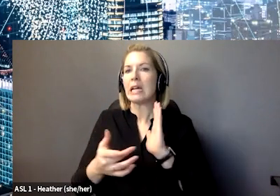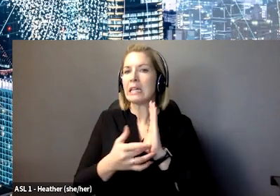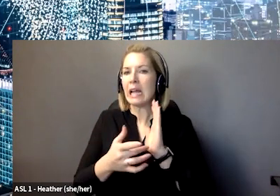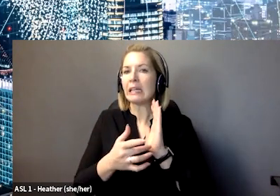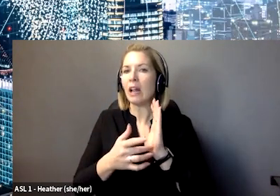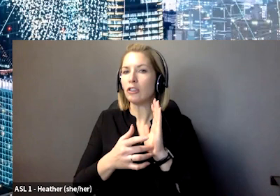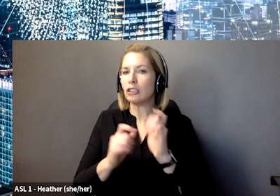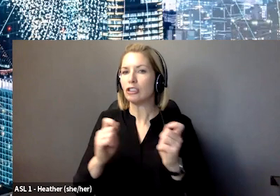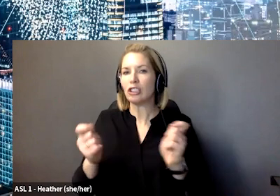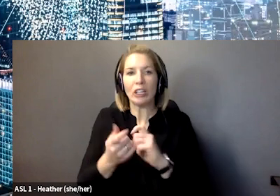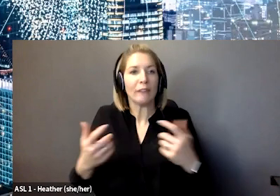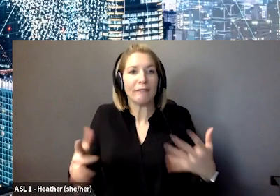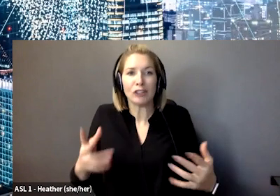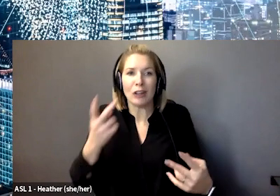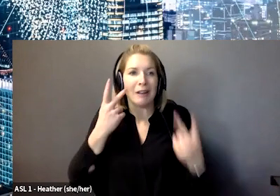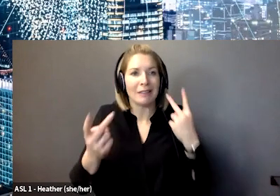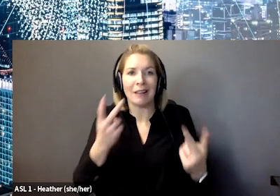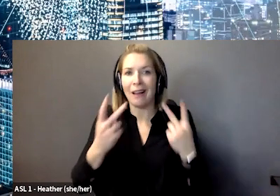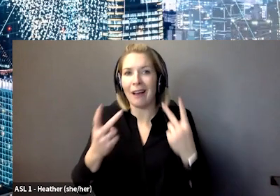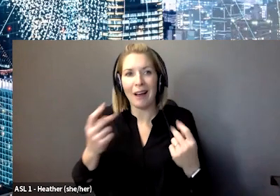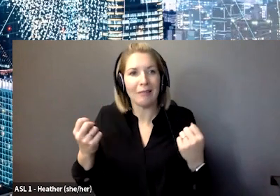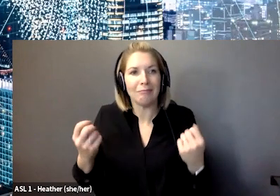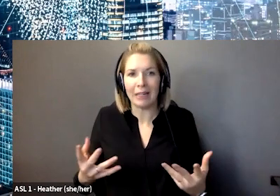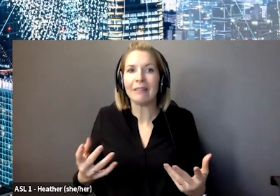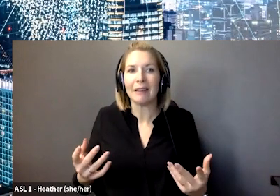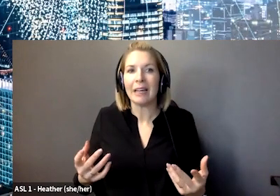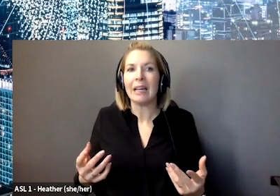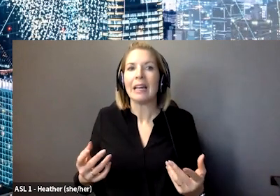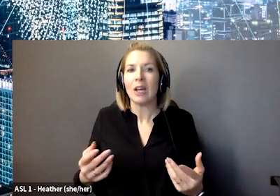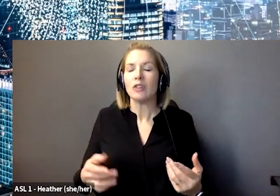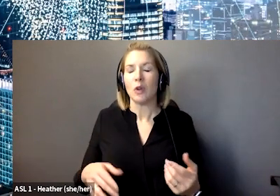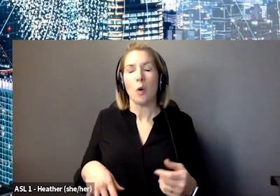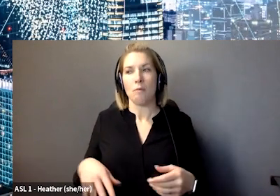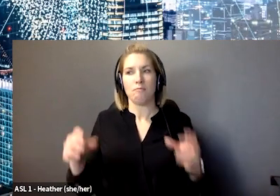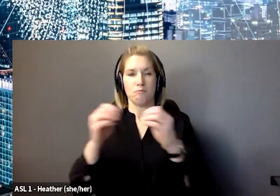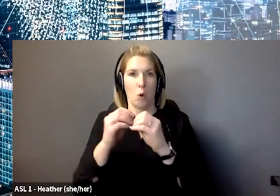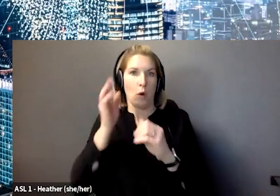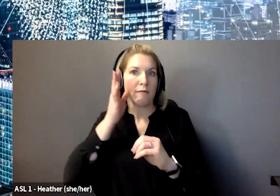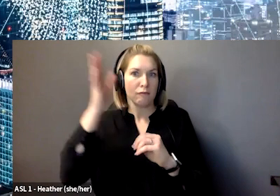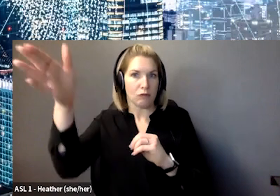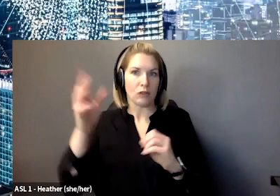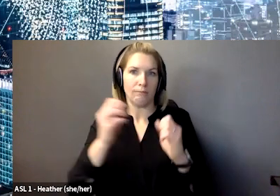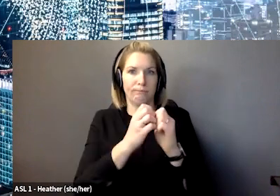are all changes that we've seen, and they have the potential to be exacerbated as the future of work is realized.